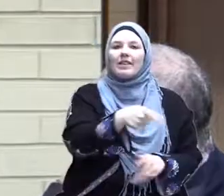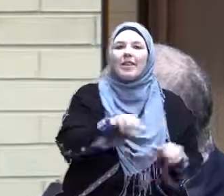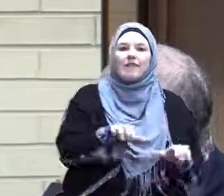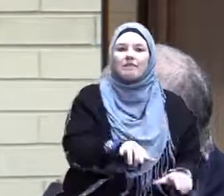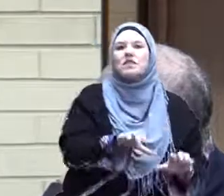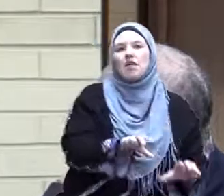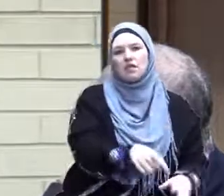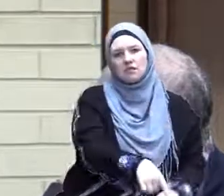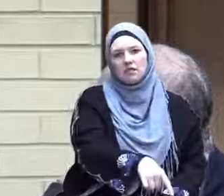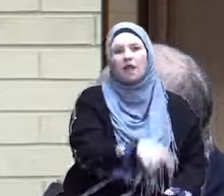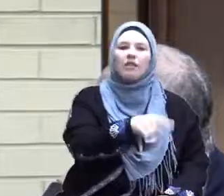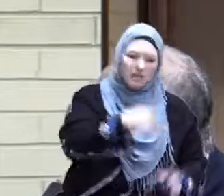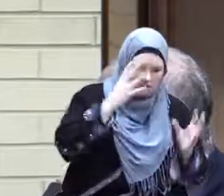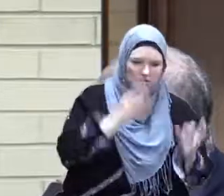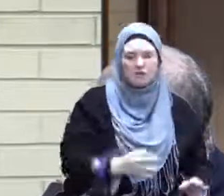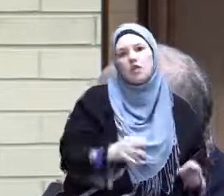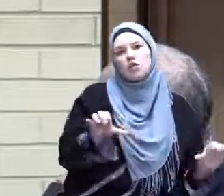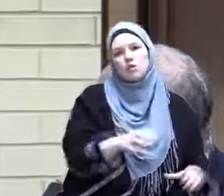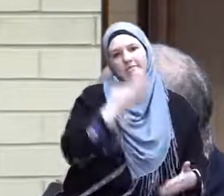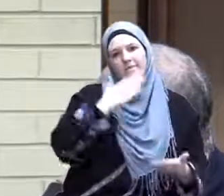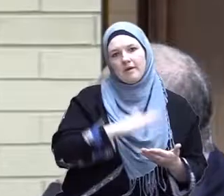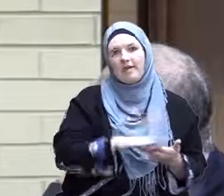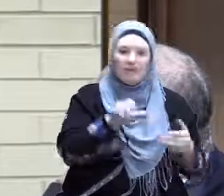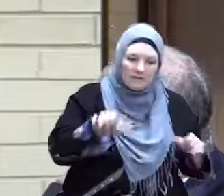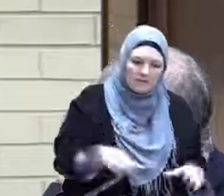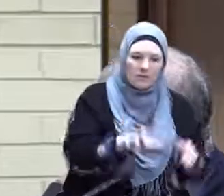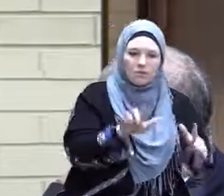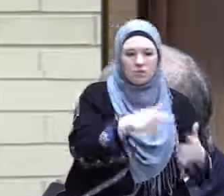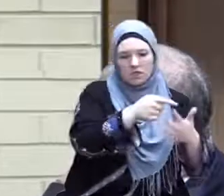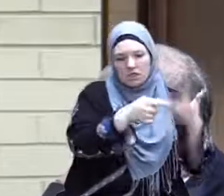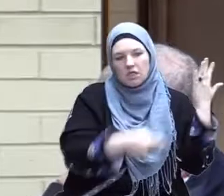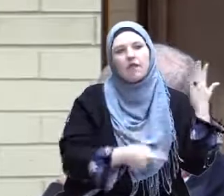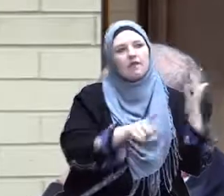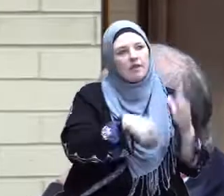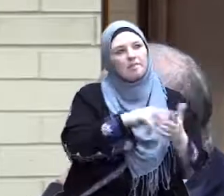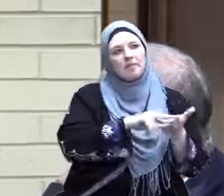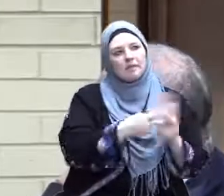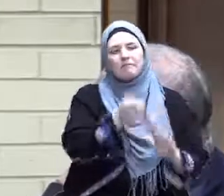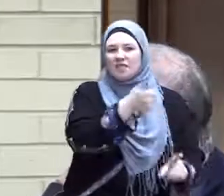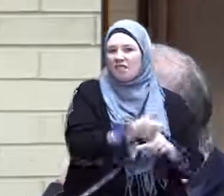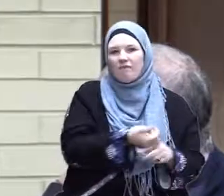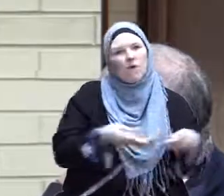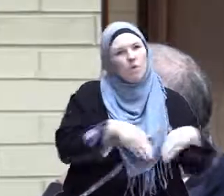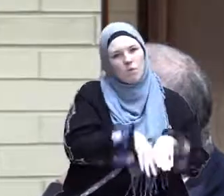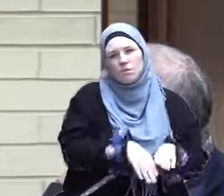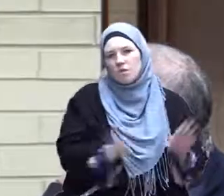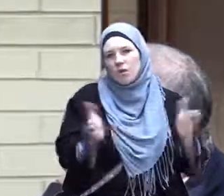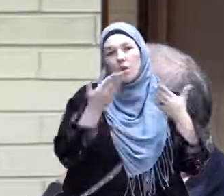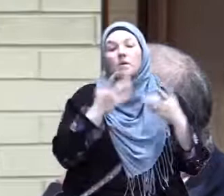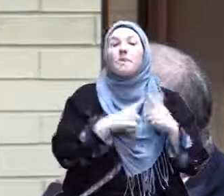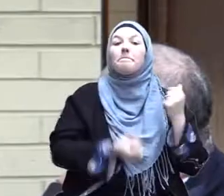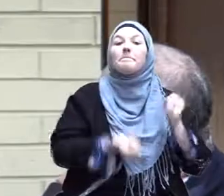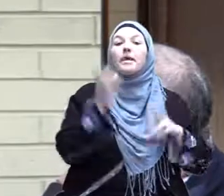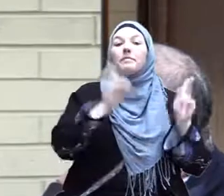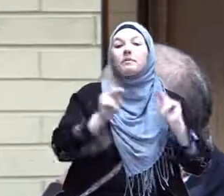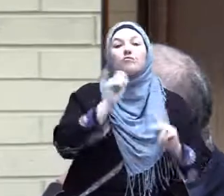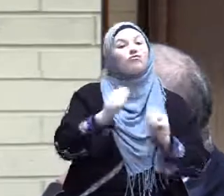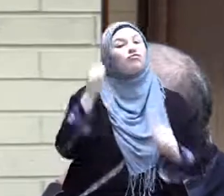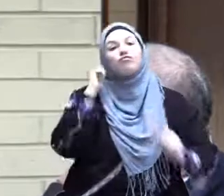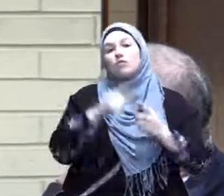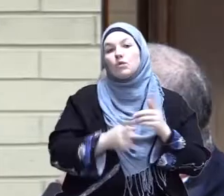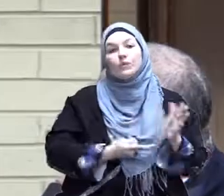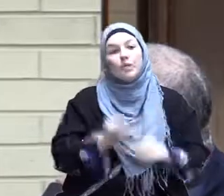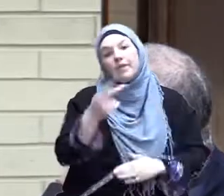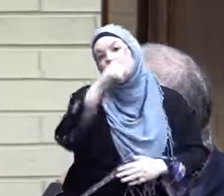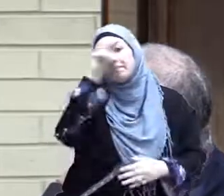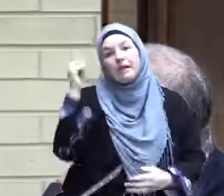have earned. Because, as we explained before, much of the people who reject the truth,